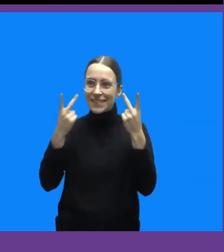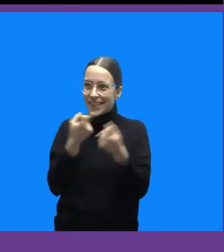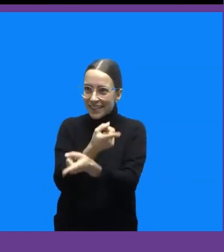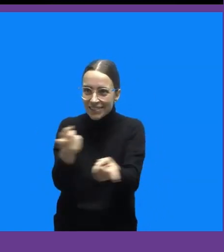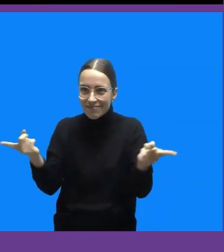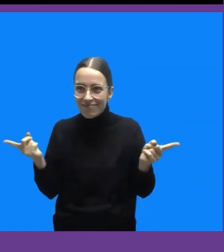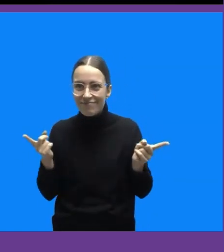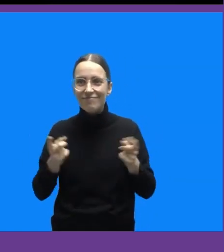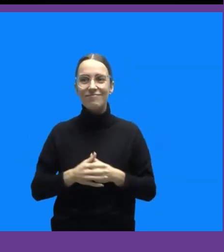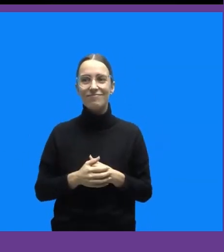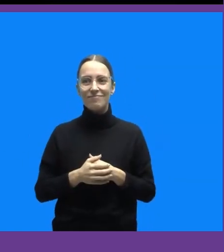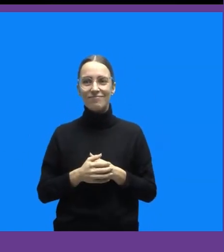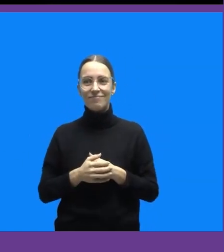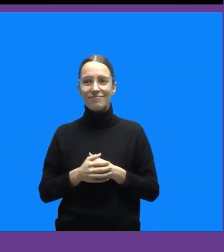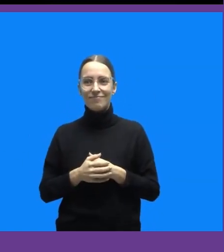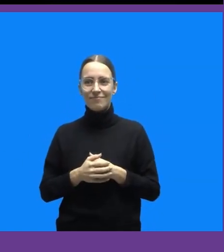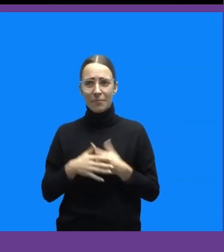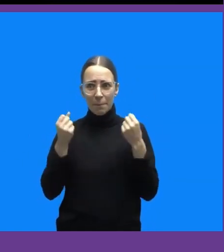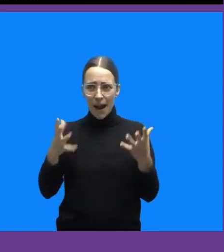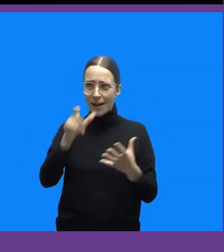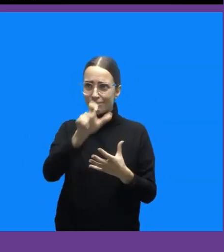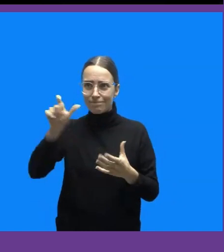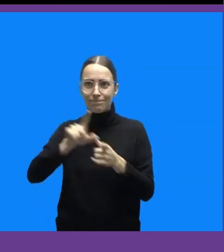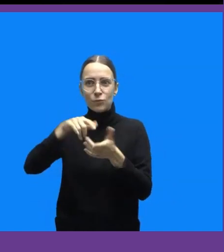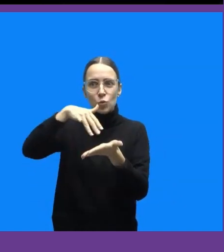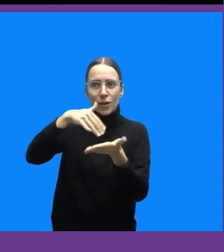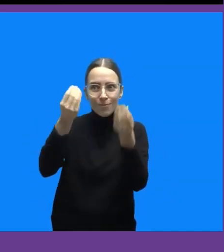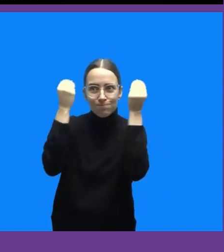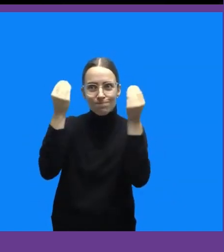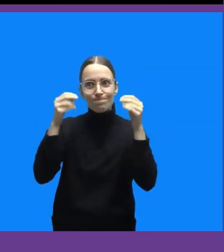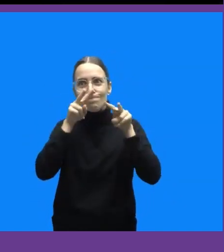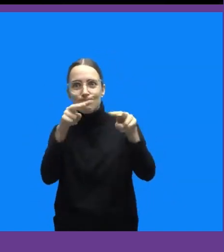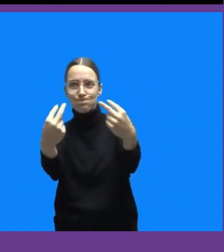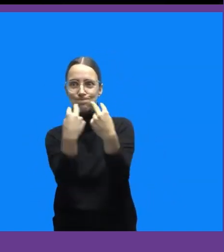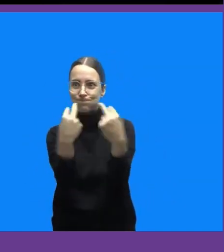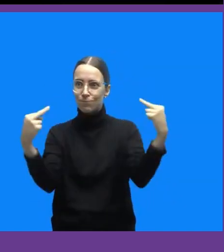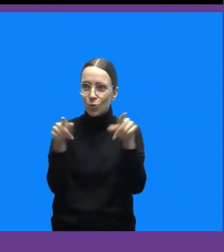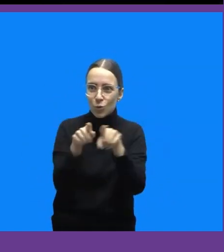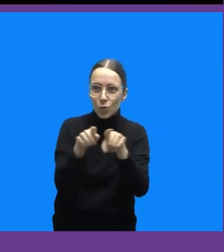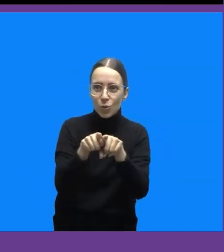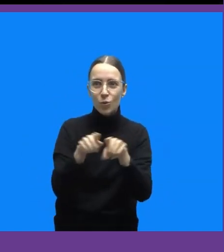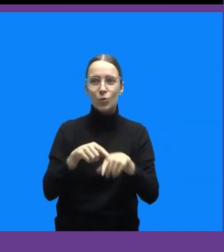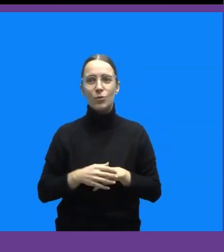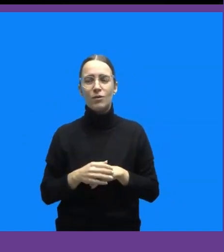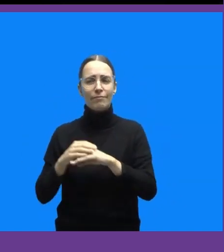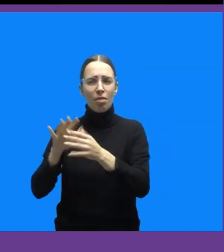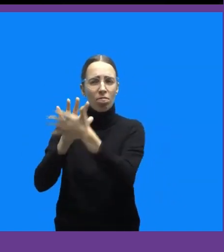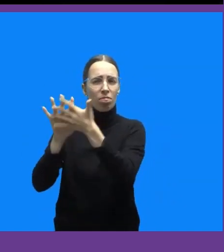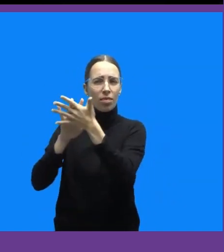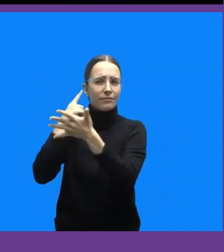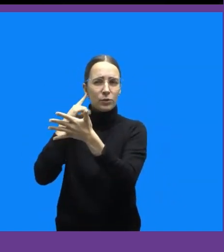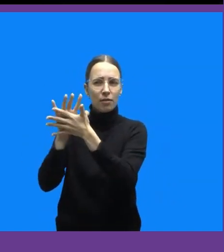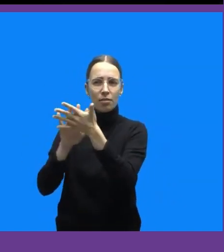11. It is a pleasure for me, it's an honor to be here with all these panelists, Gerald and